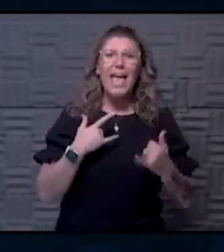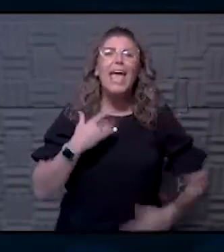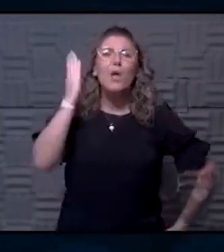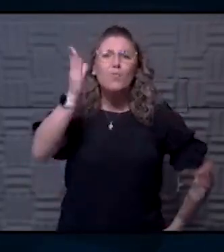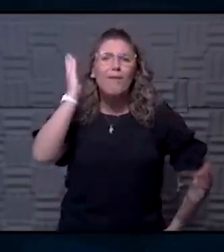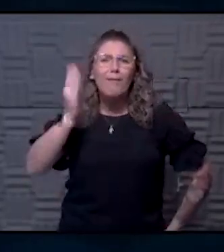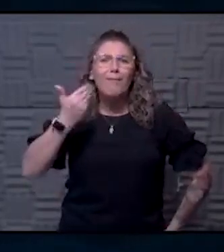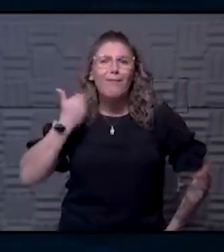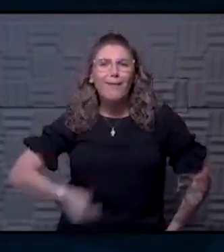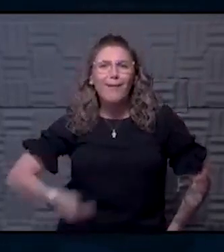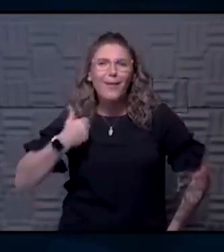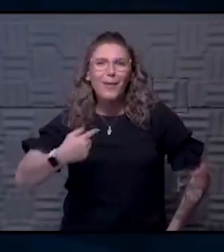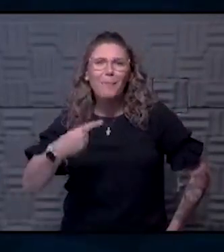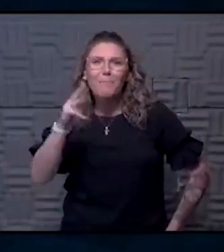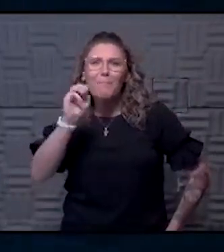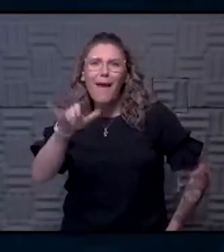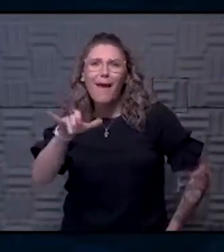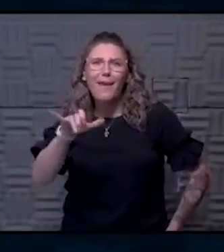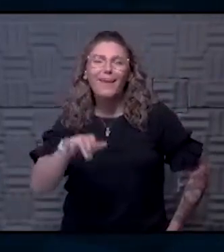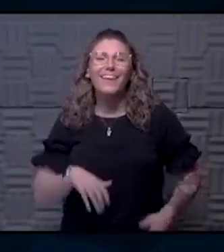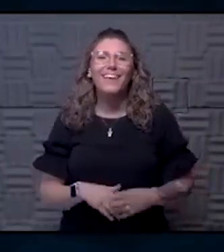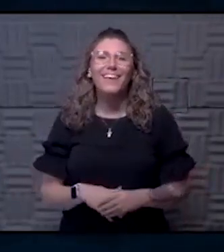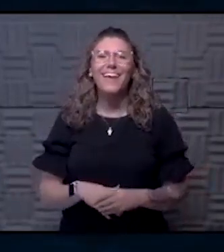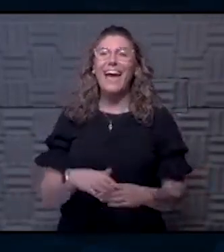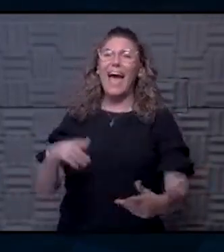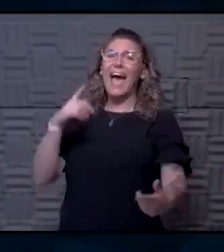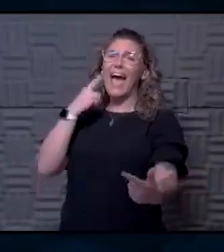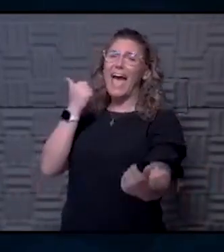gonna be May.